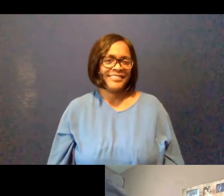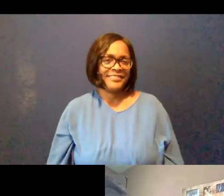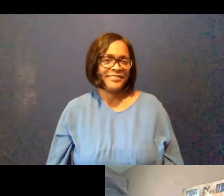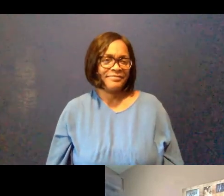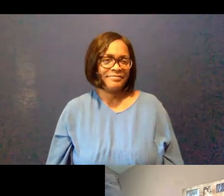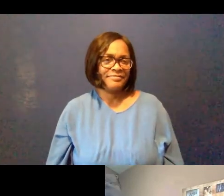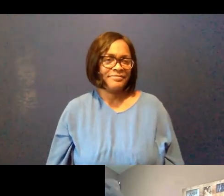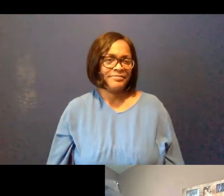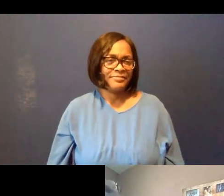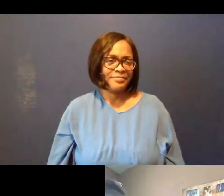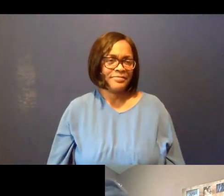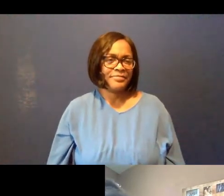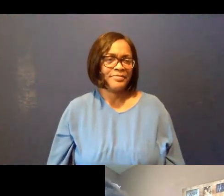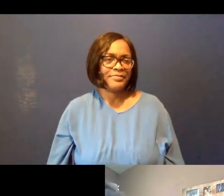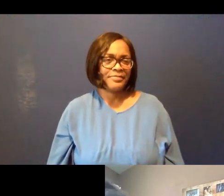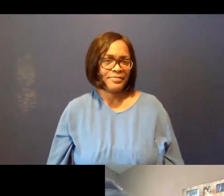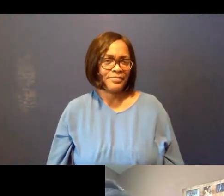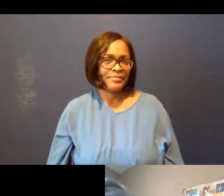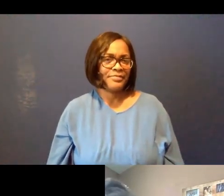they cannot do it for a